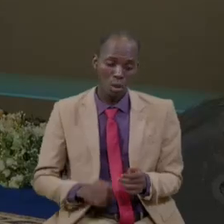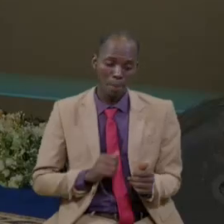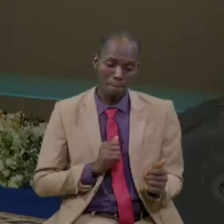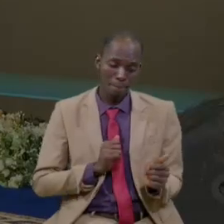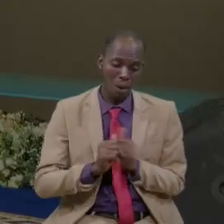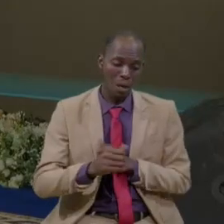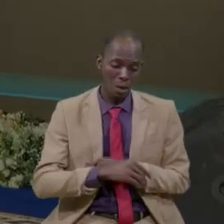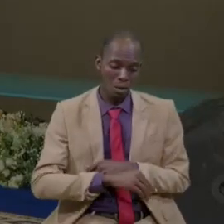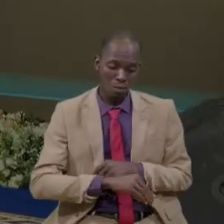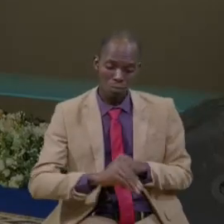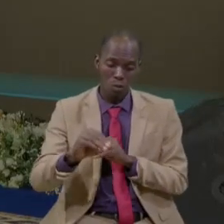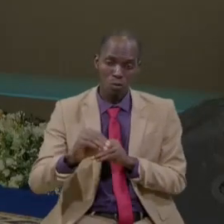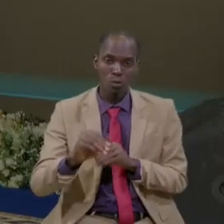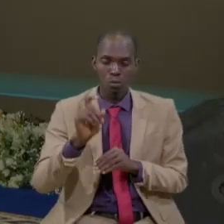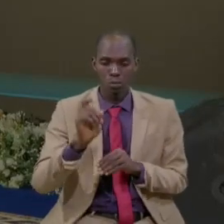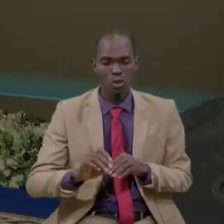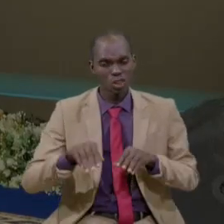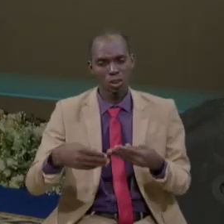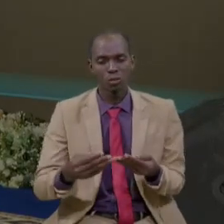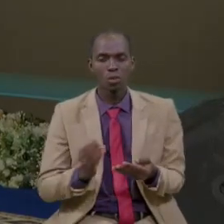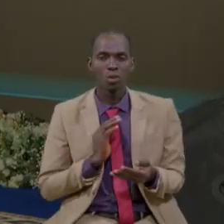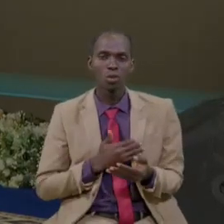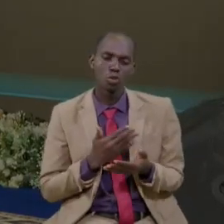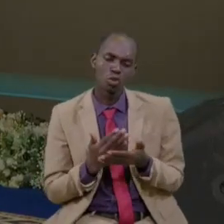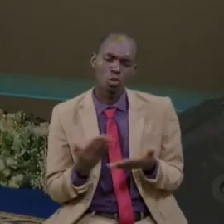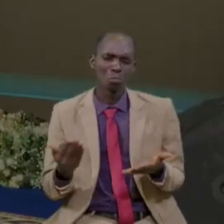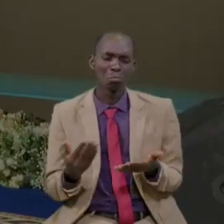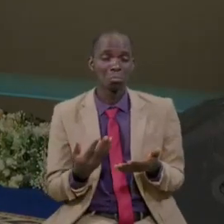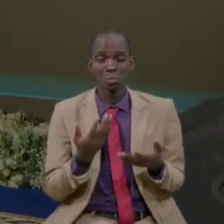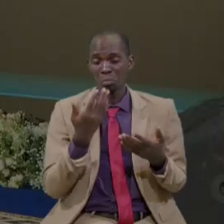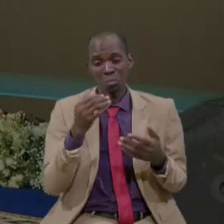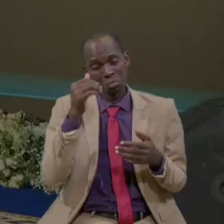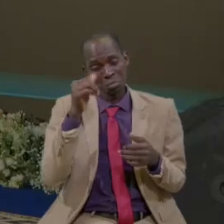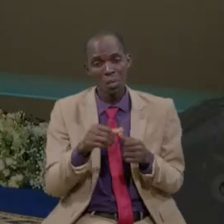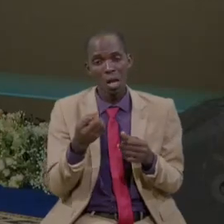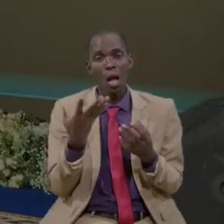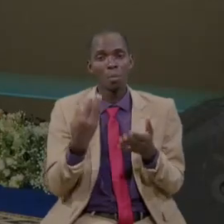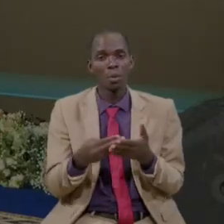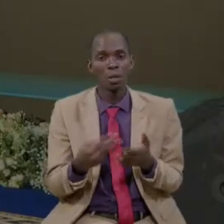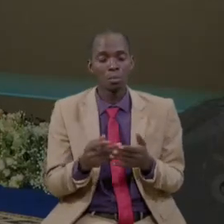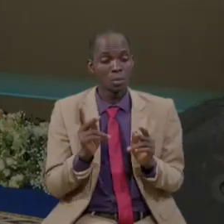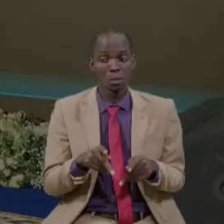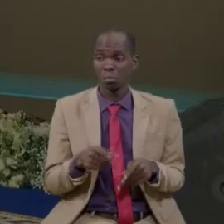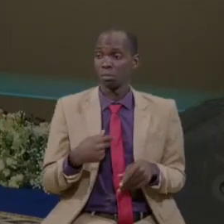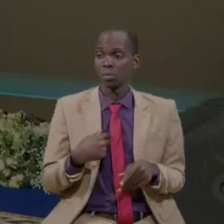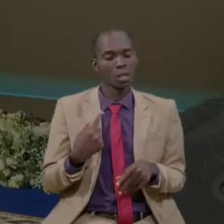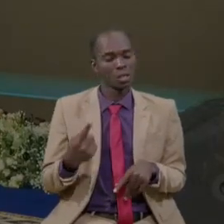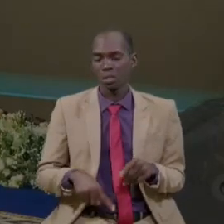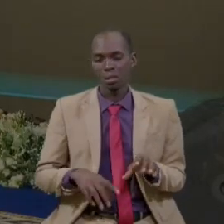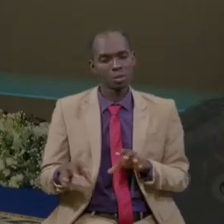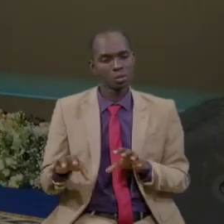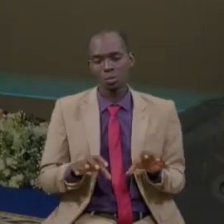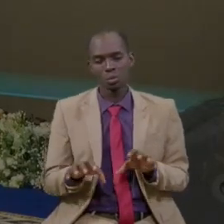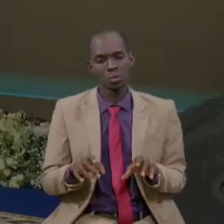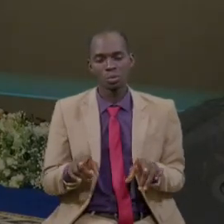But before you can pass this place, you give us, mention the amount. And the